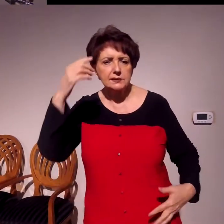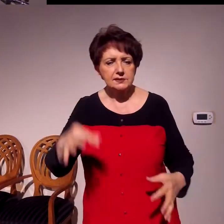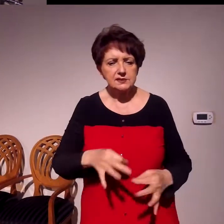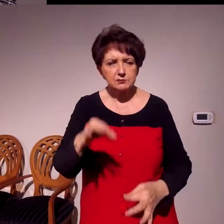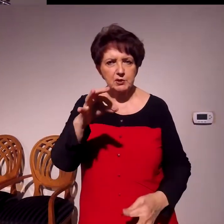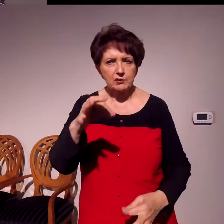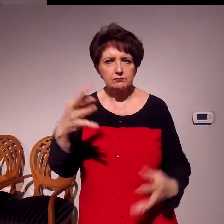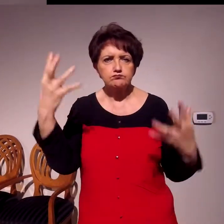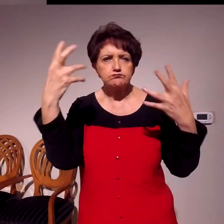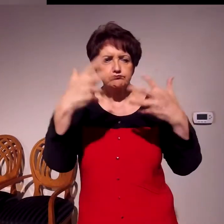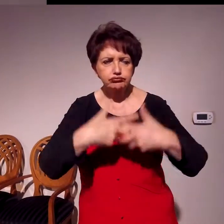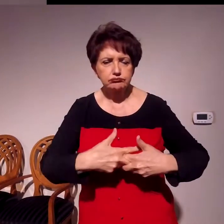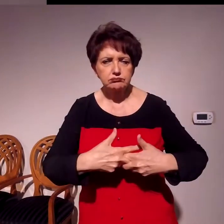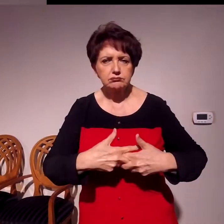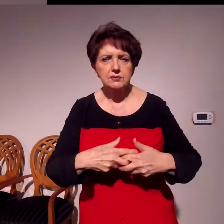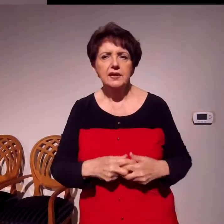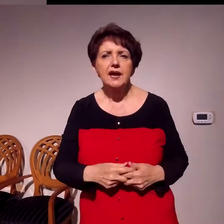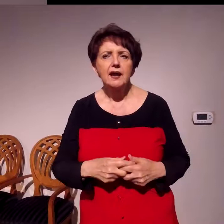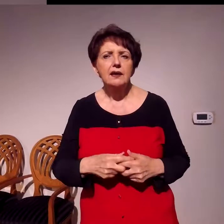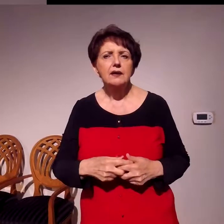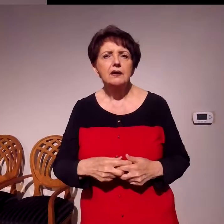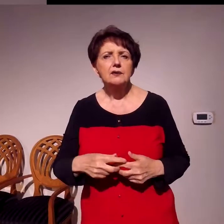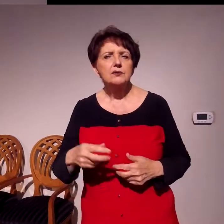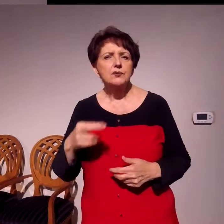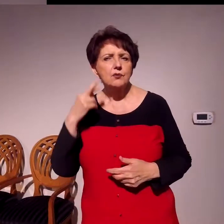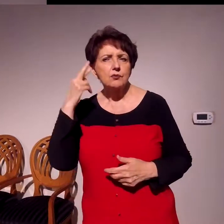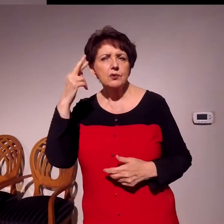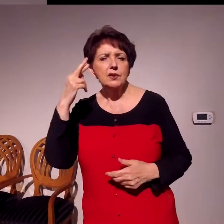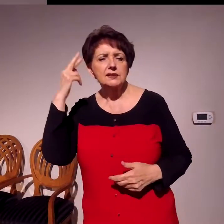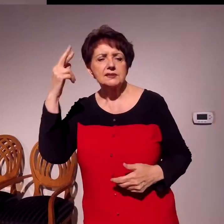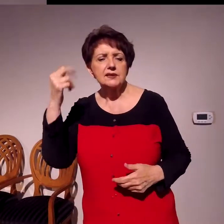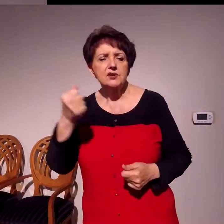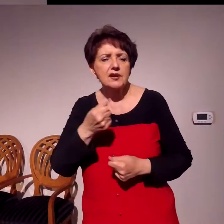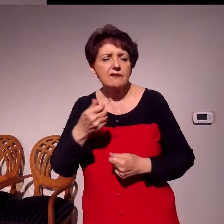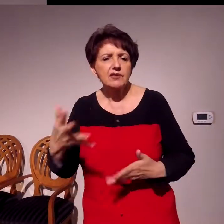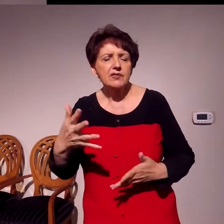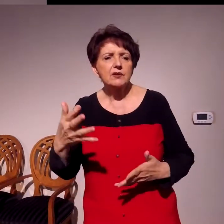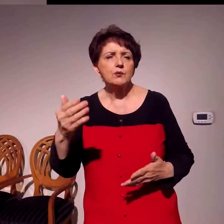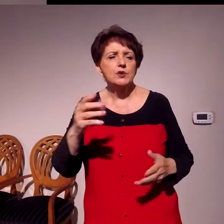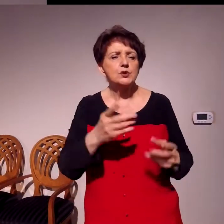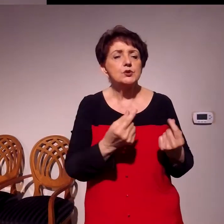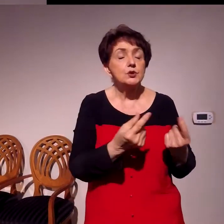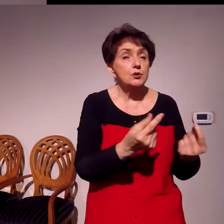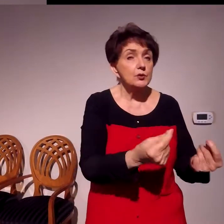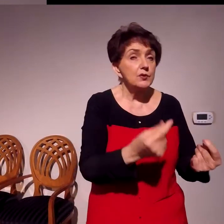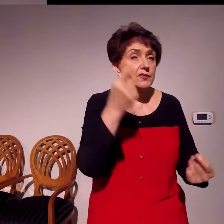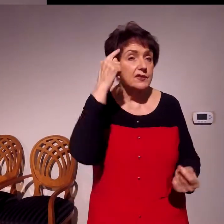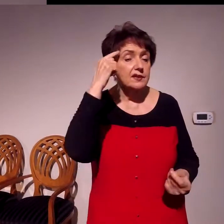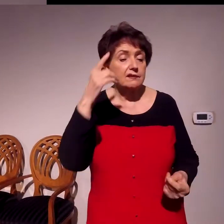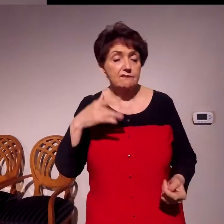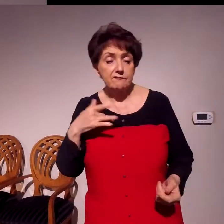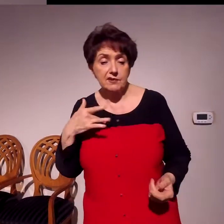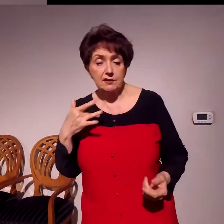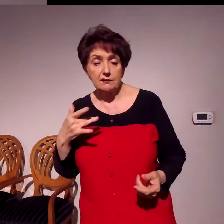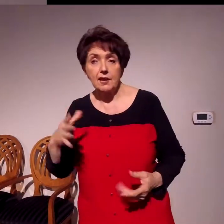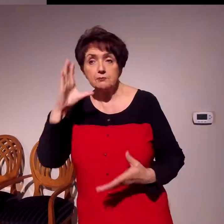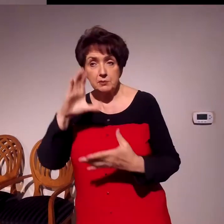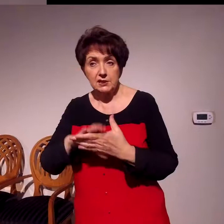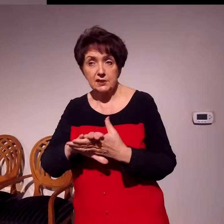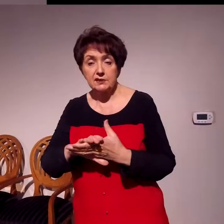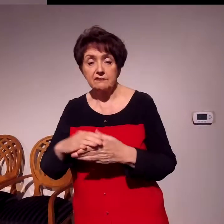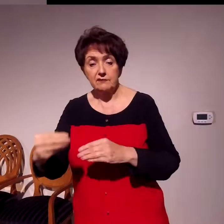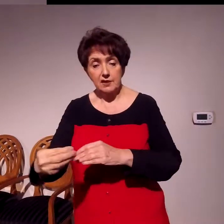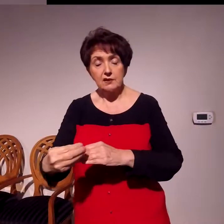The realization that everything we do, think, feel, and believe has an effect on our